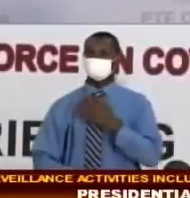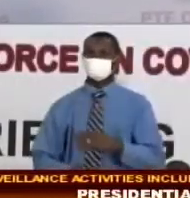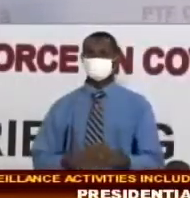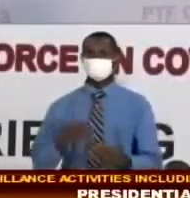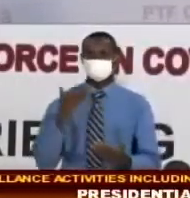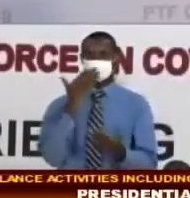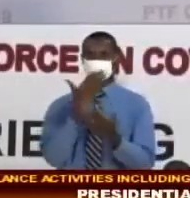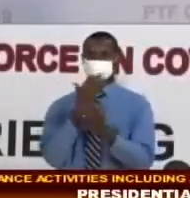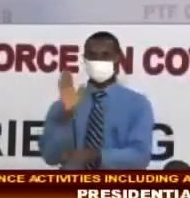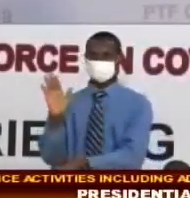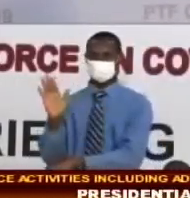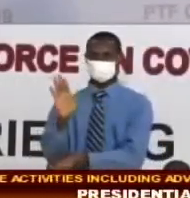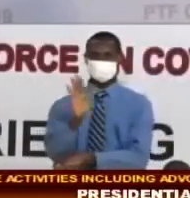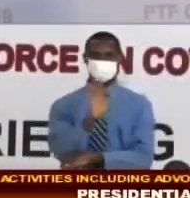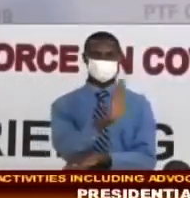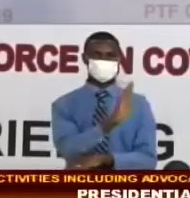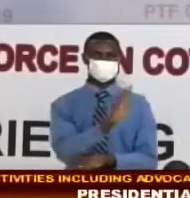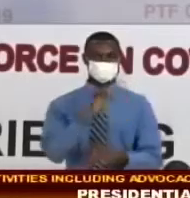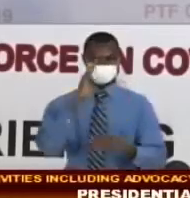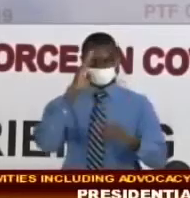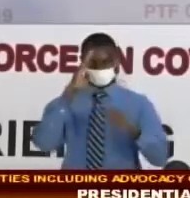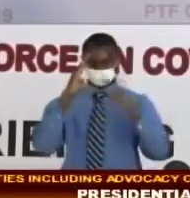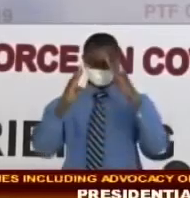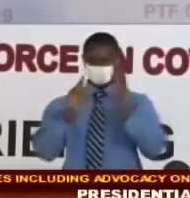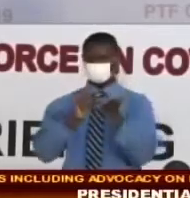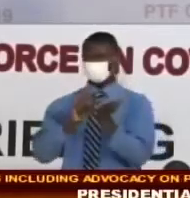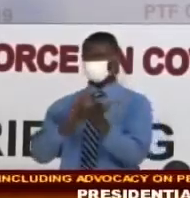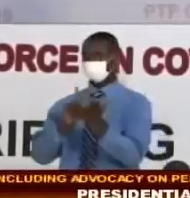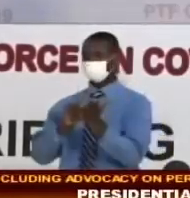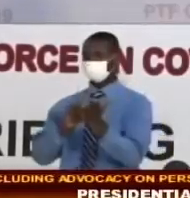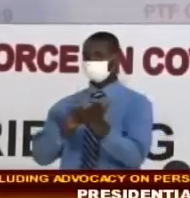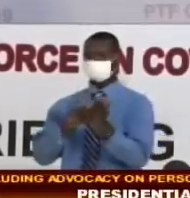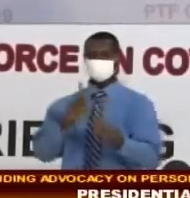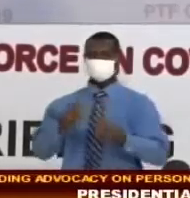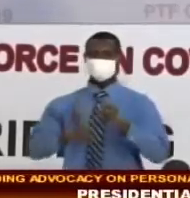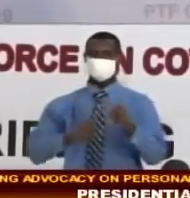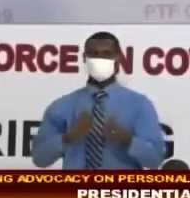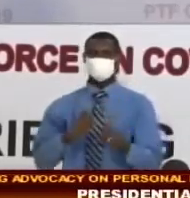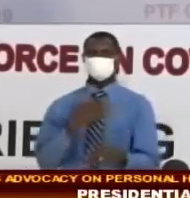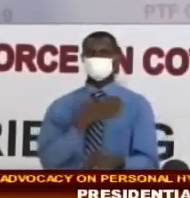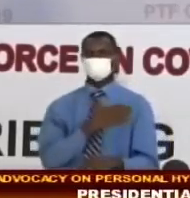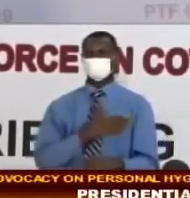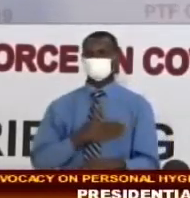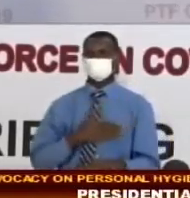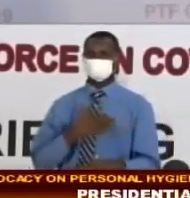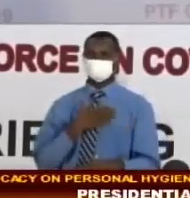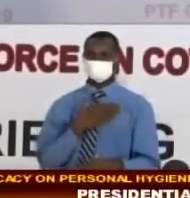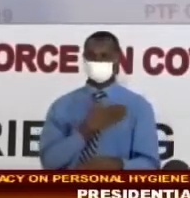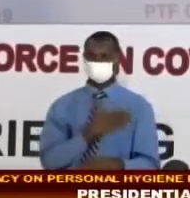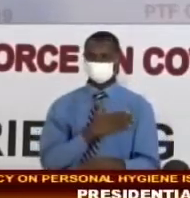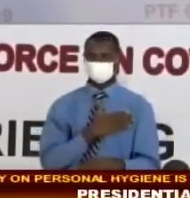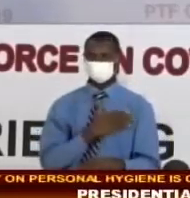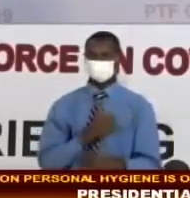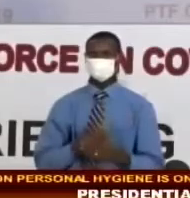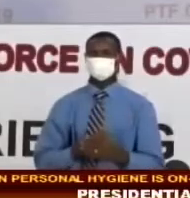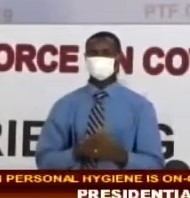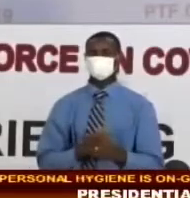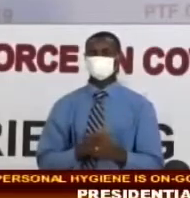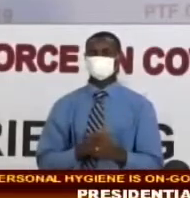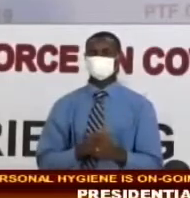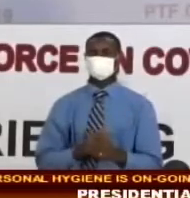Good afternoon, gentlemen of the media. And also permit me that I address you, gentlemen of the media, because I was a long